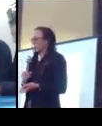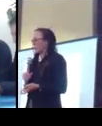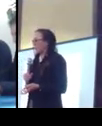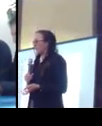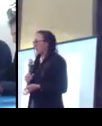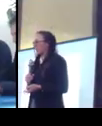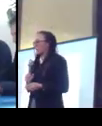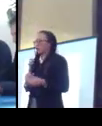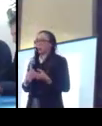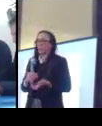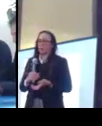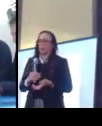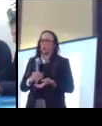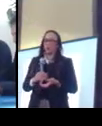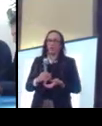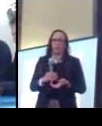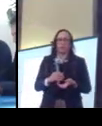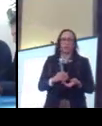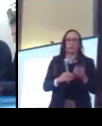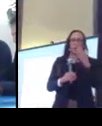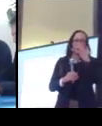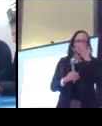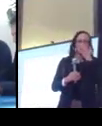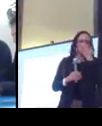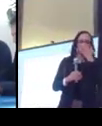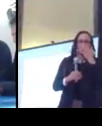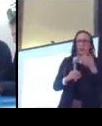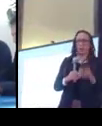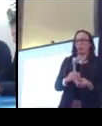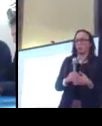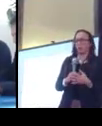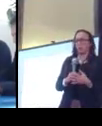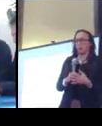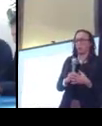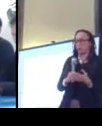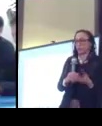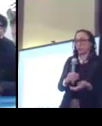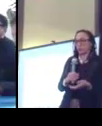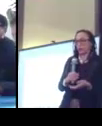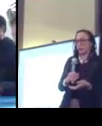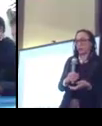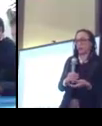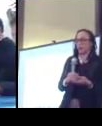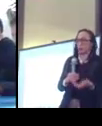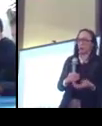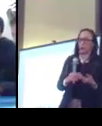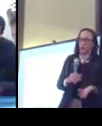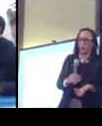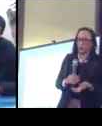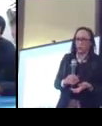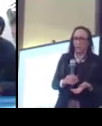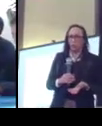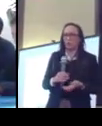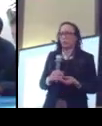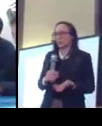We mentioned Green Boulevard. There will be a submission for Chapter 99, which is it's the process of approval